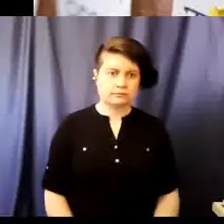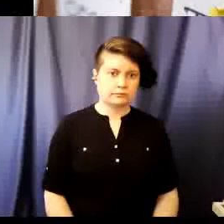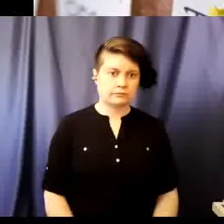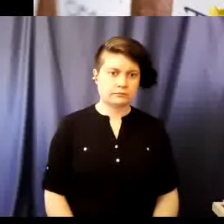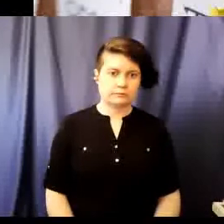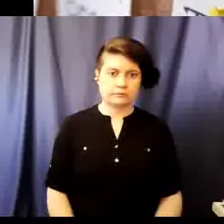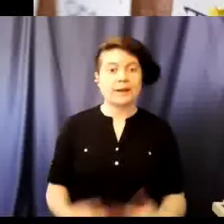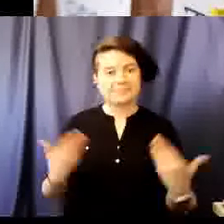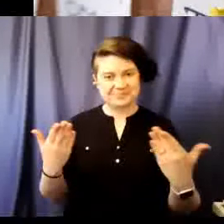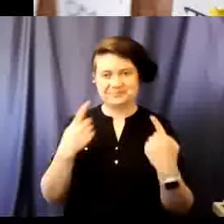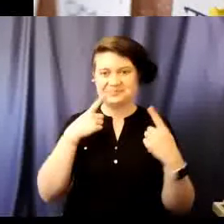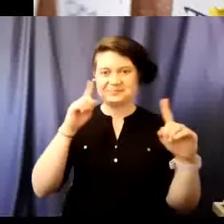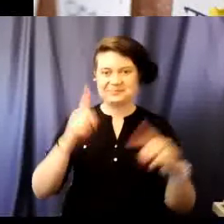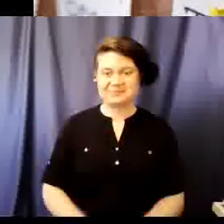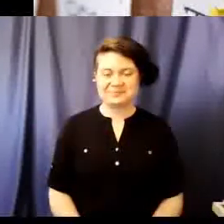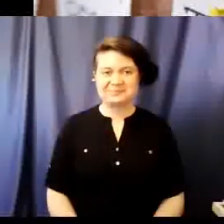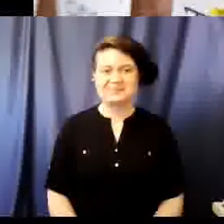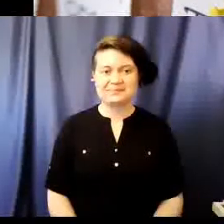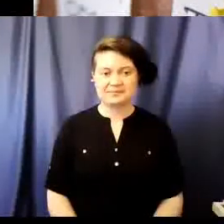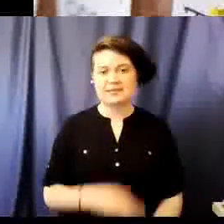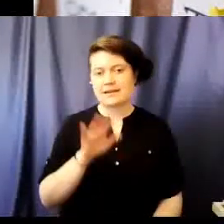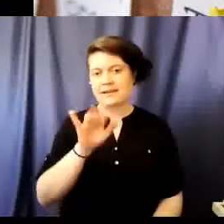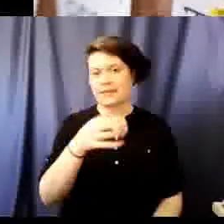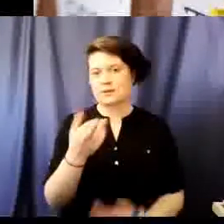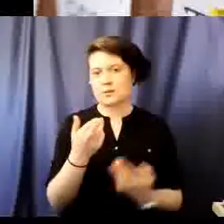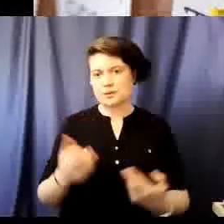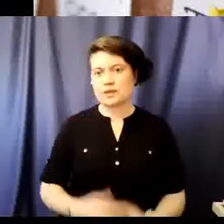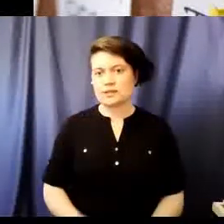Oh, and there she did it. So there's that resource.